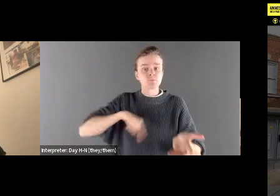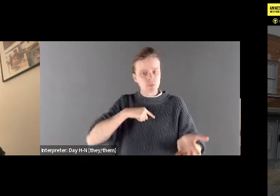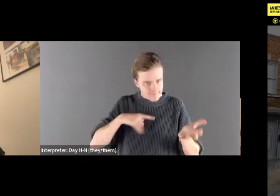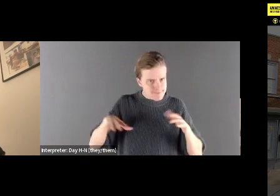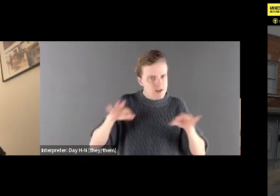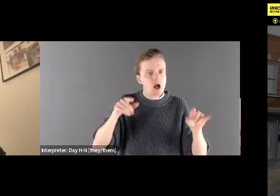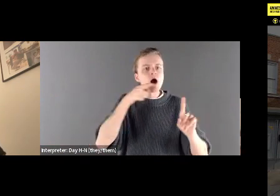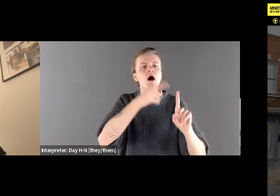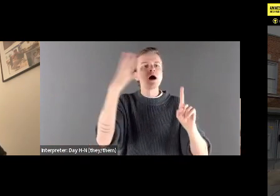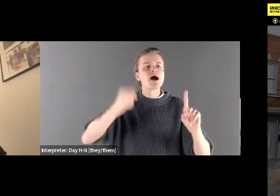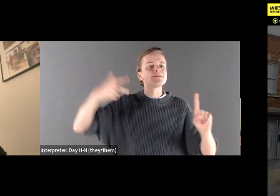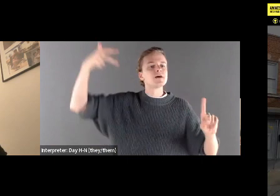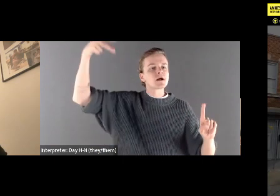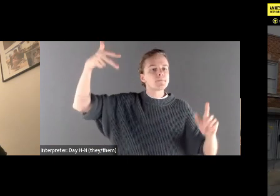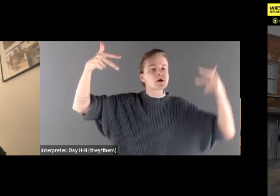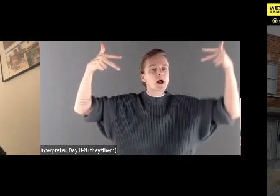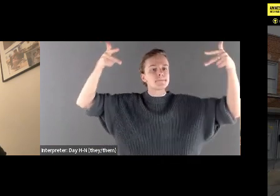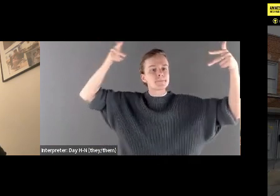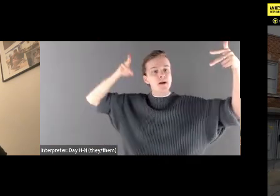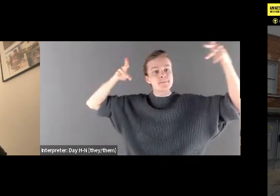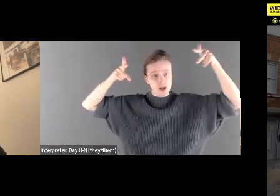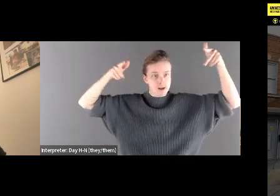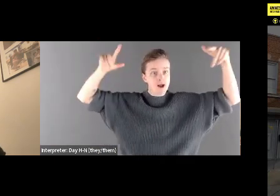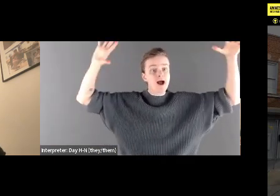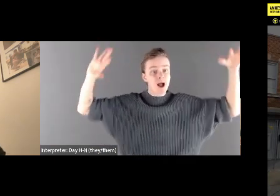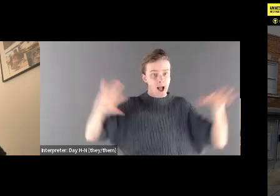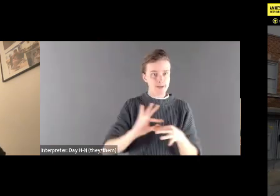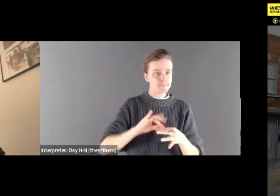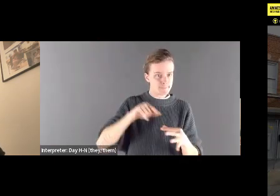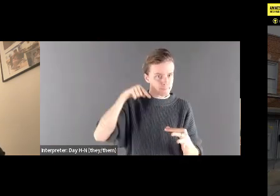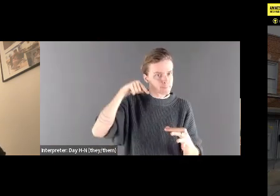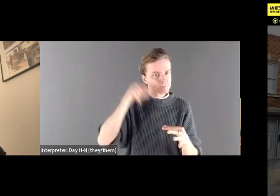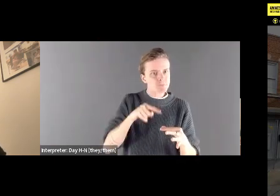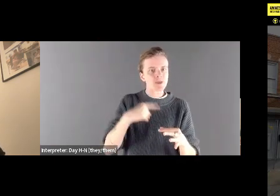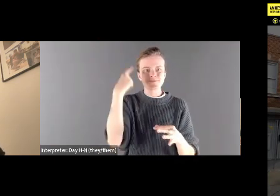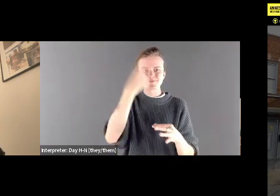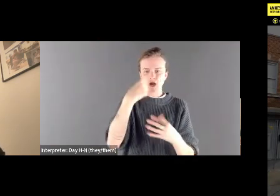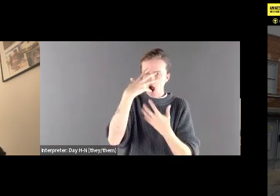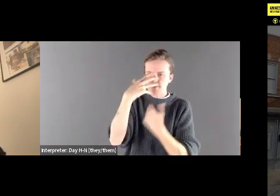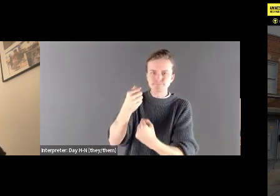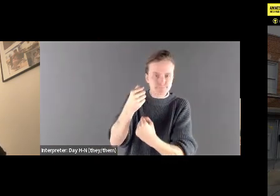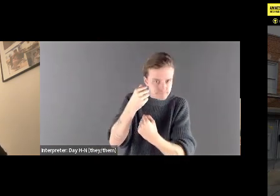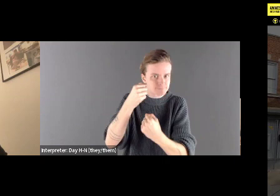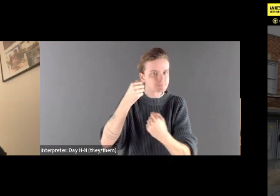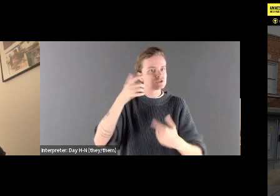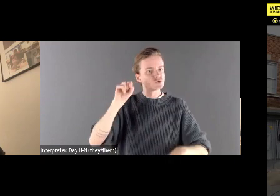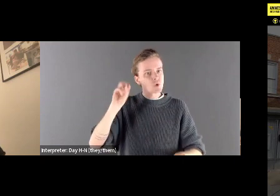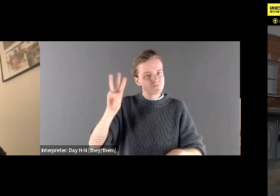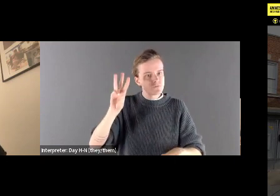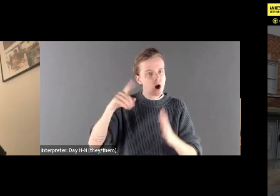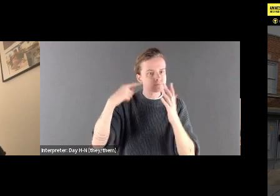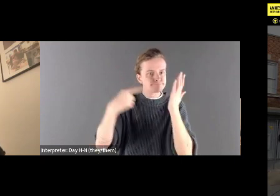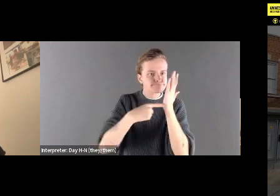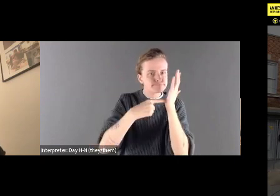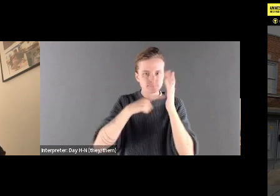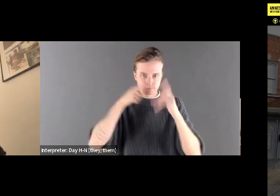plug into facial recognition software. So as you can see here, this is what a typical screen that would be faced by a volunteer would